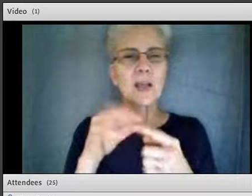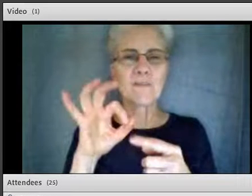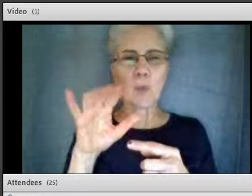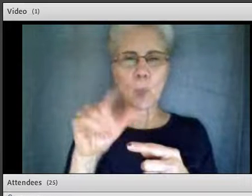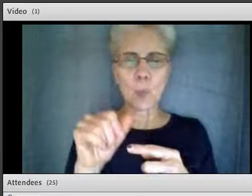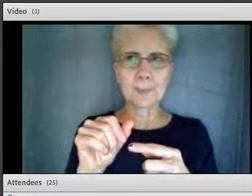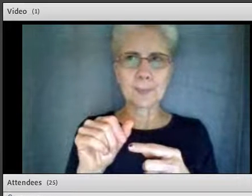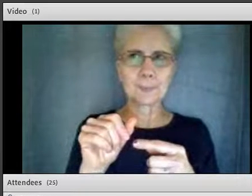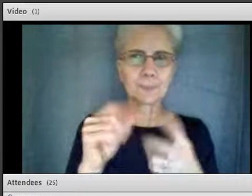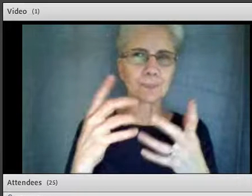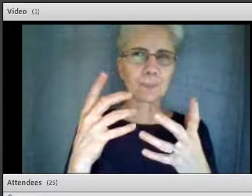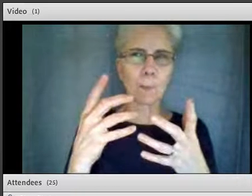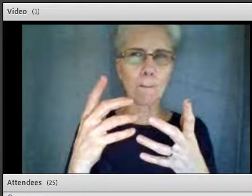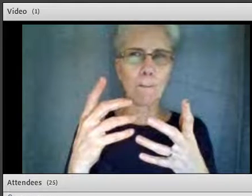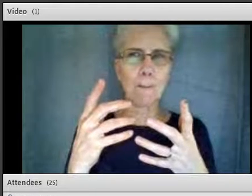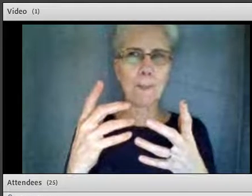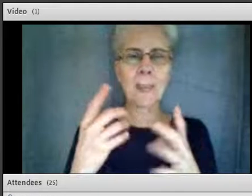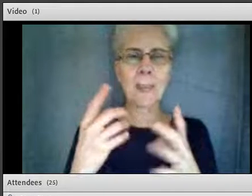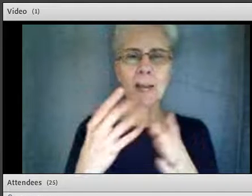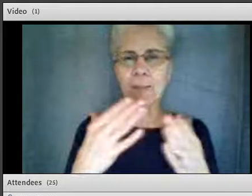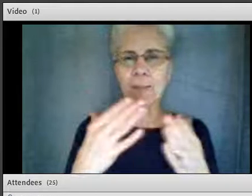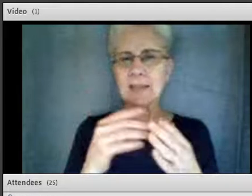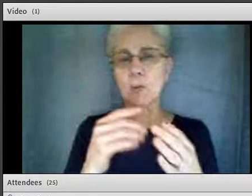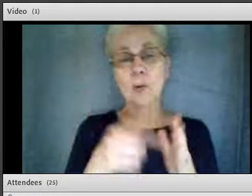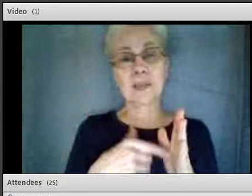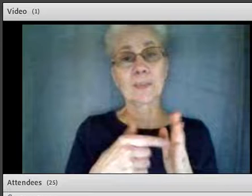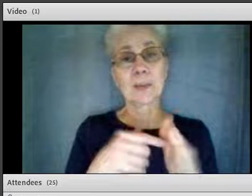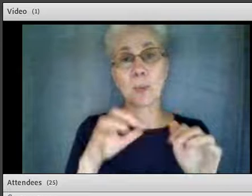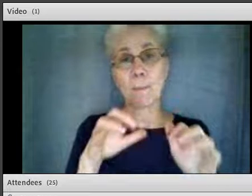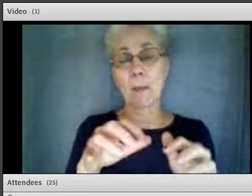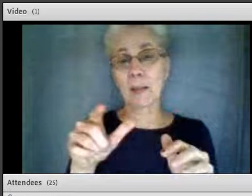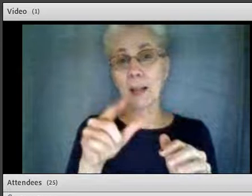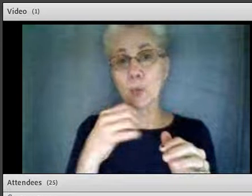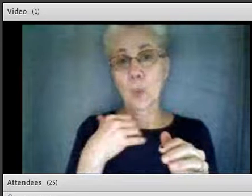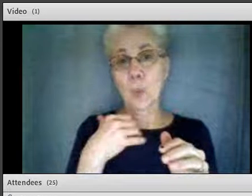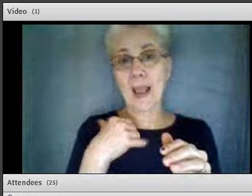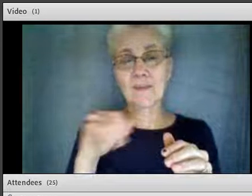sometimes especially with public libraries, we have similar towns in different states.